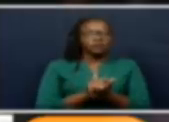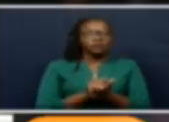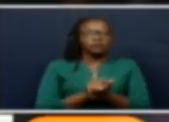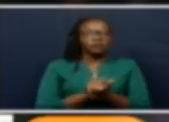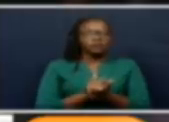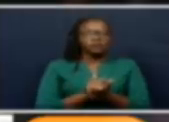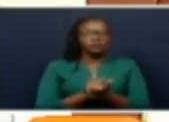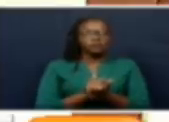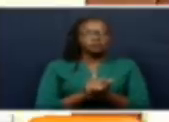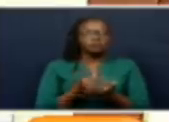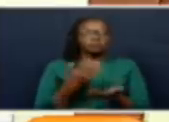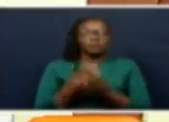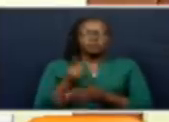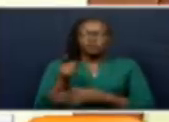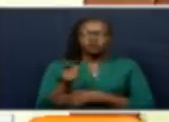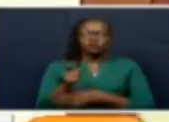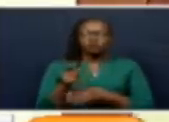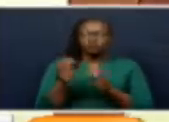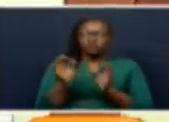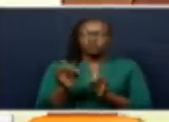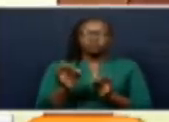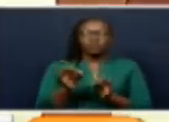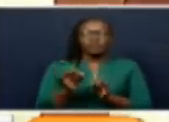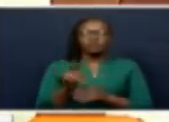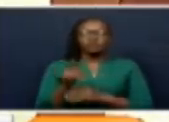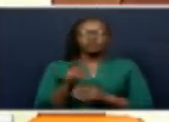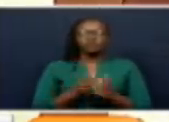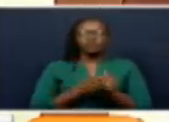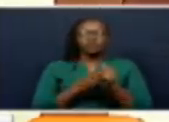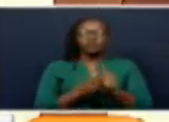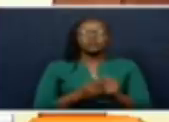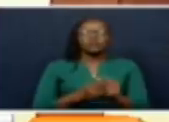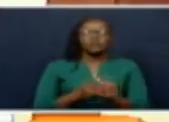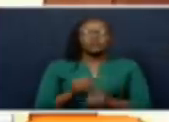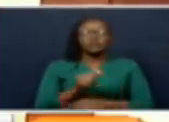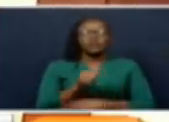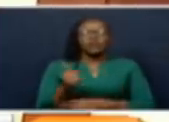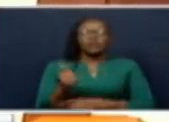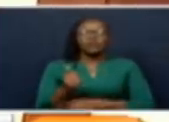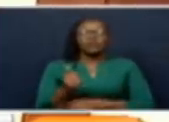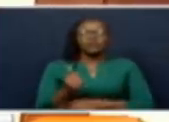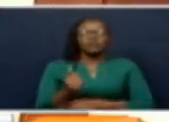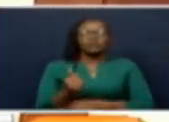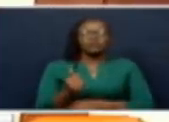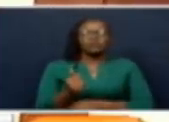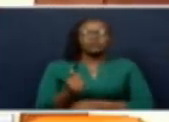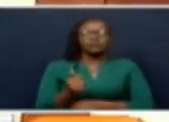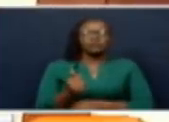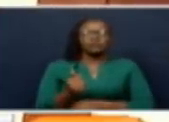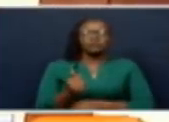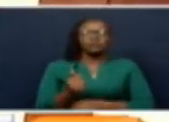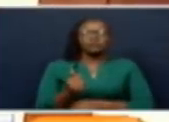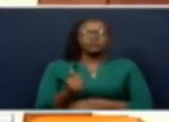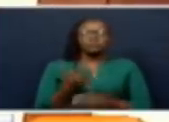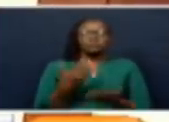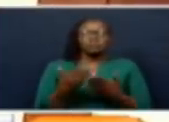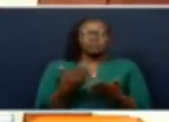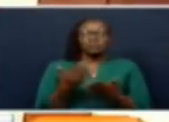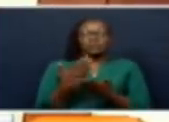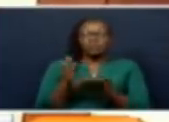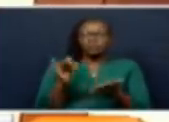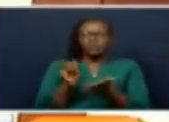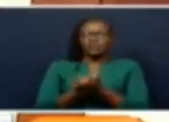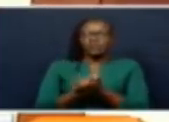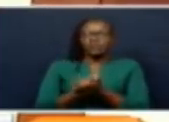you are not smart, you know. You are leading under some fear, you know, there's some threats or something of that kind. Yeah. You are